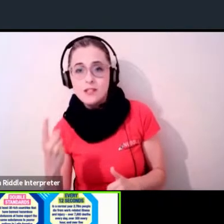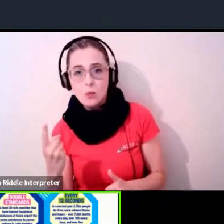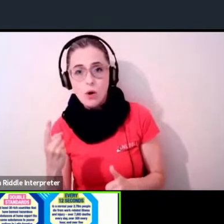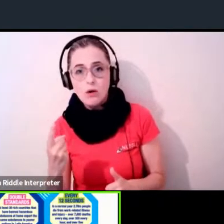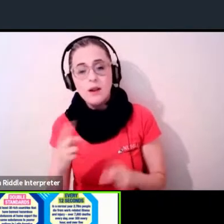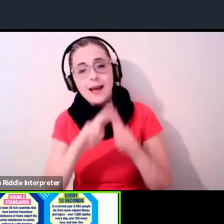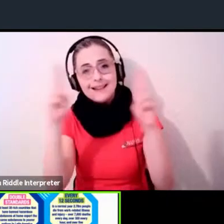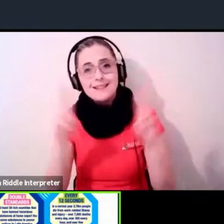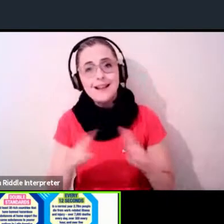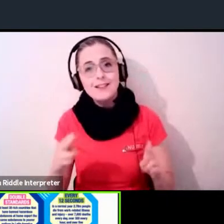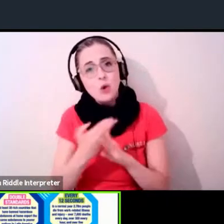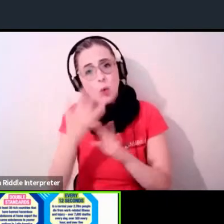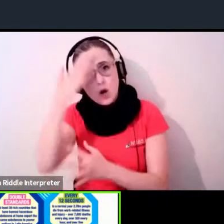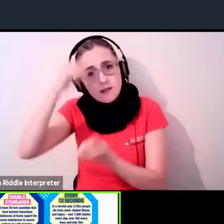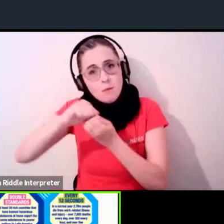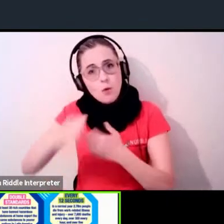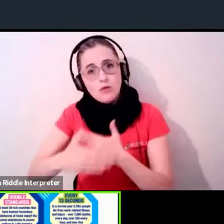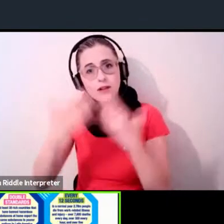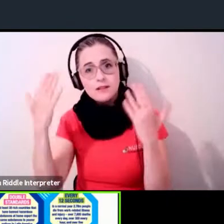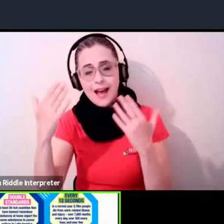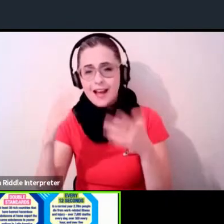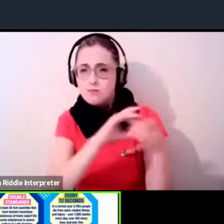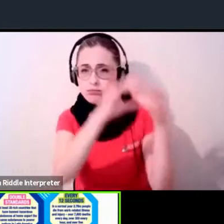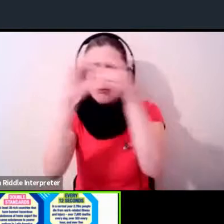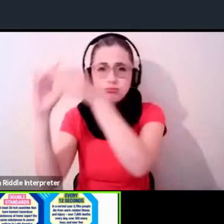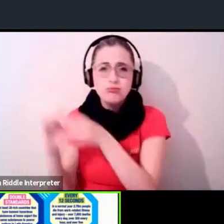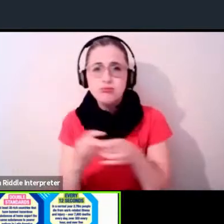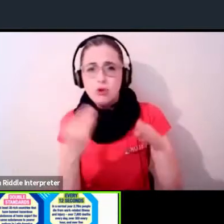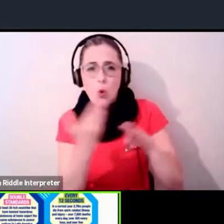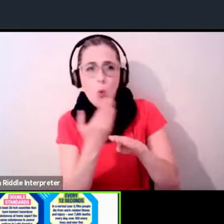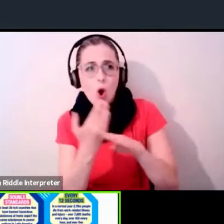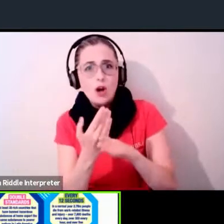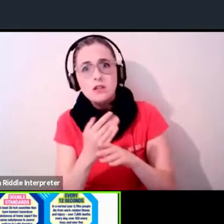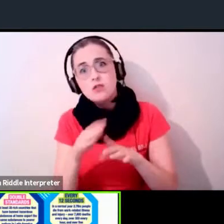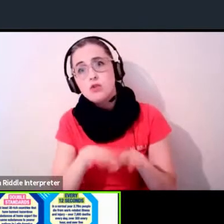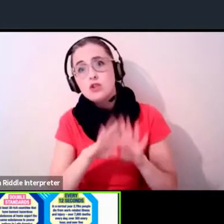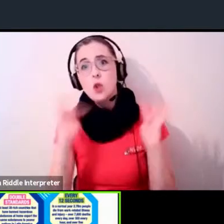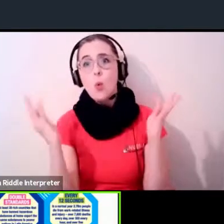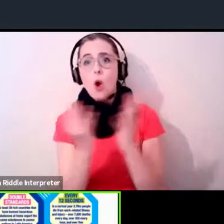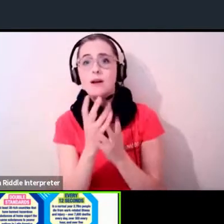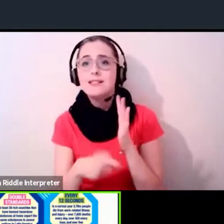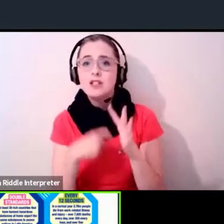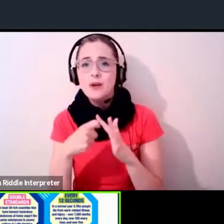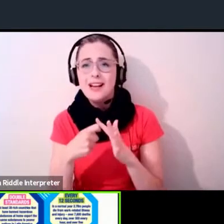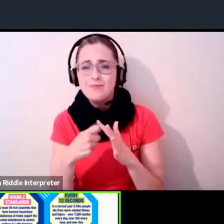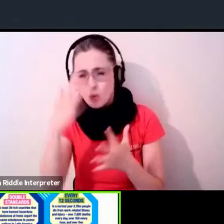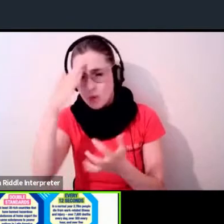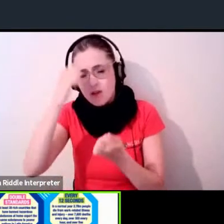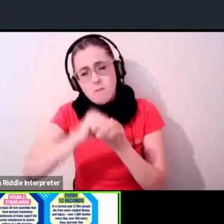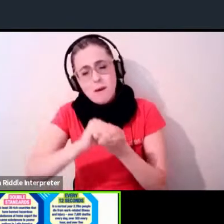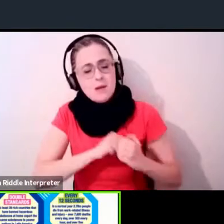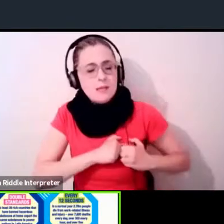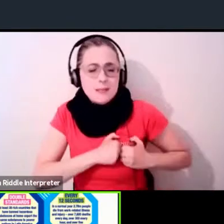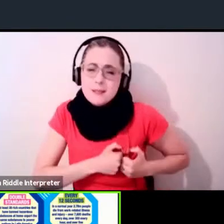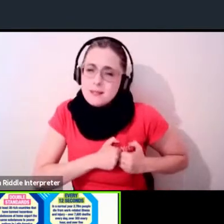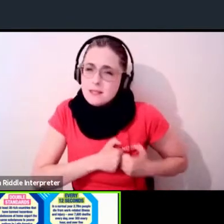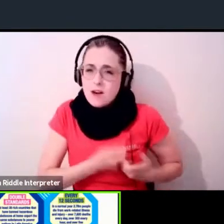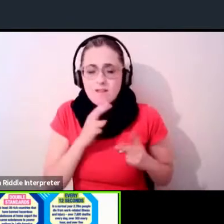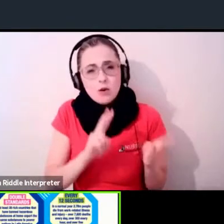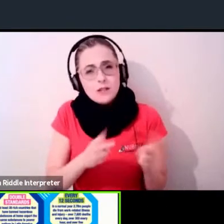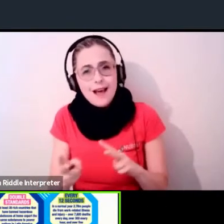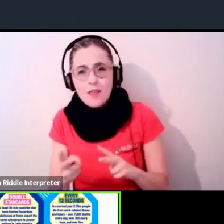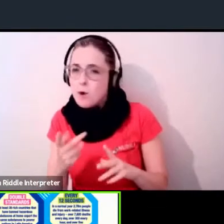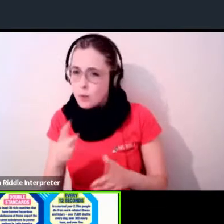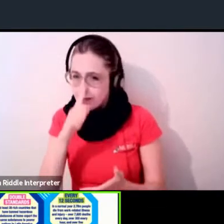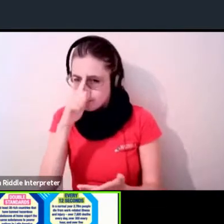Day, together with workers across the world and the UK, we remember with heartache our dead, and we pledge to fight like hell for the